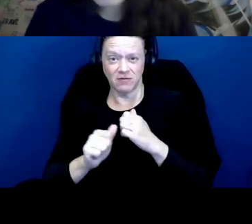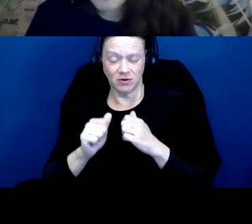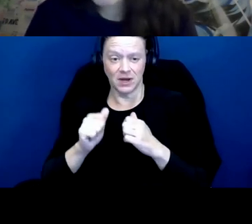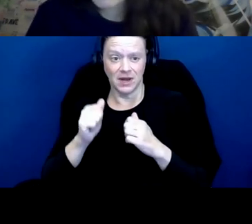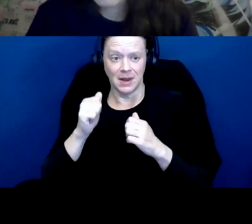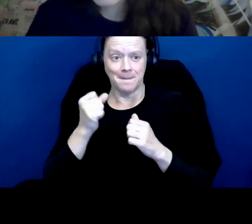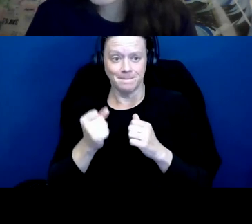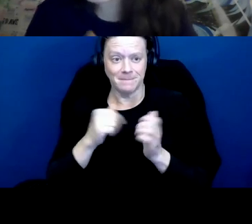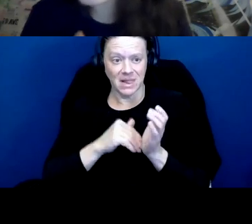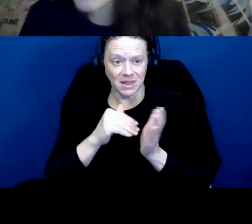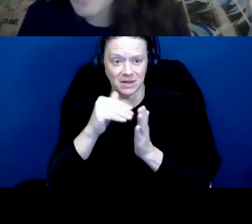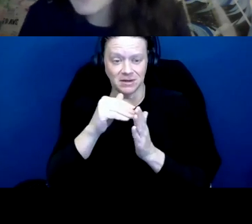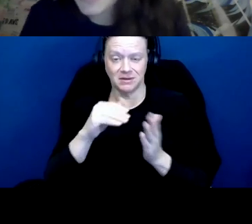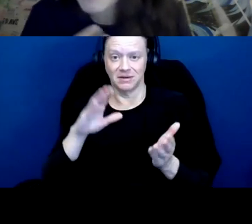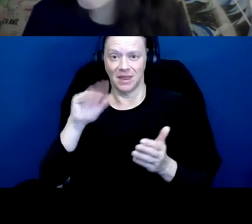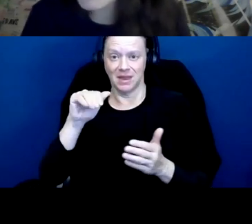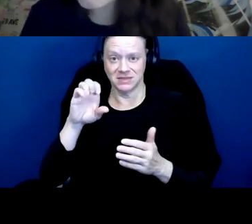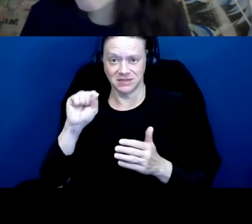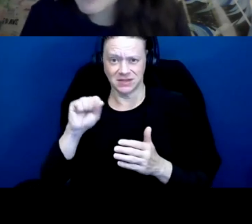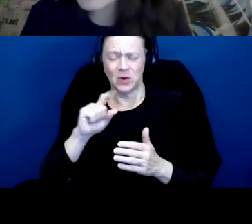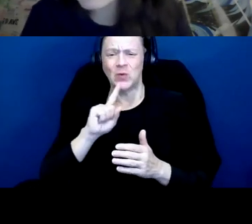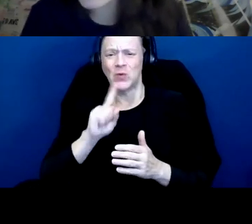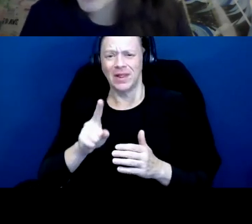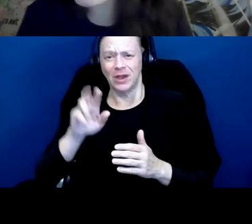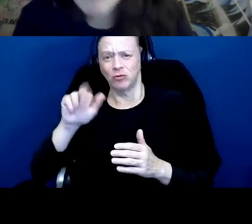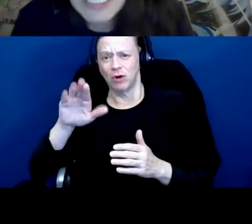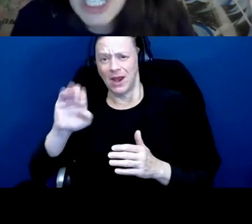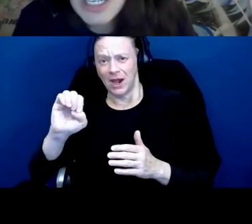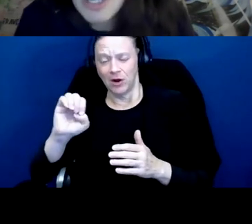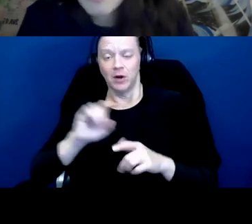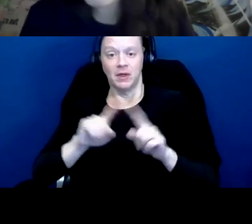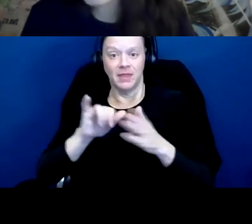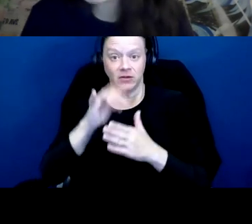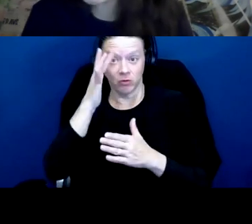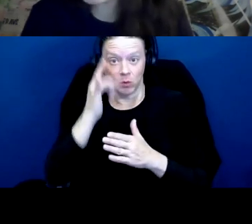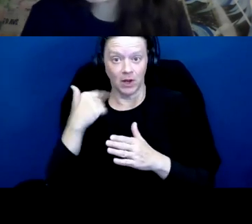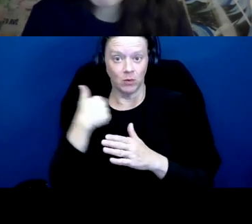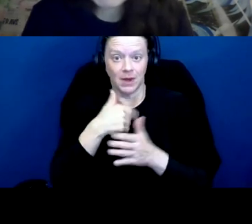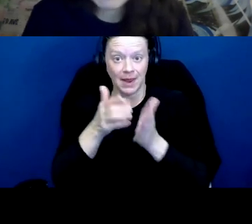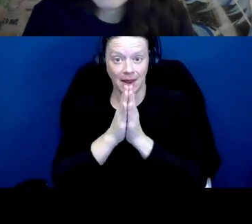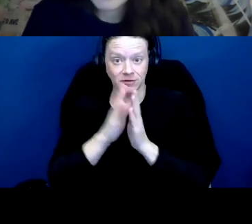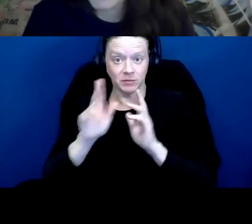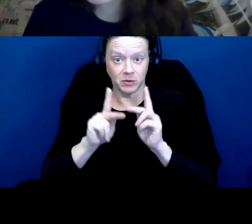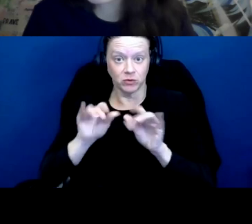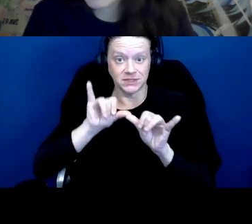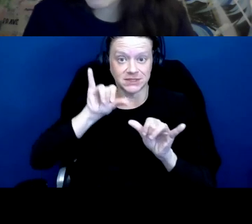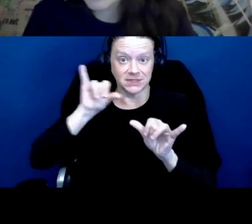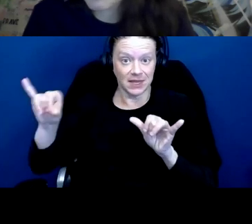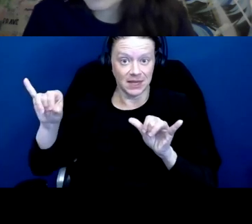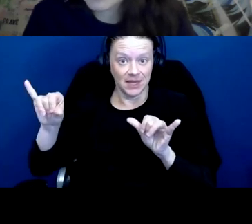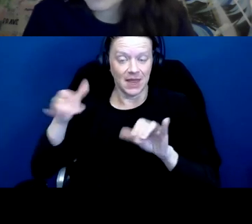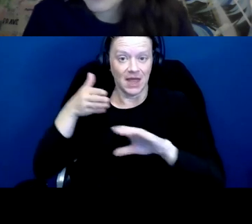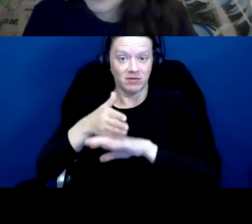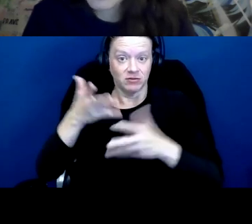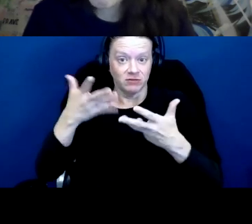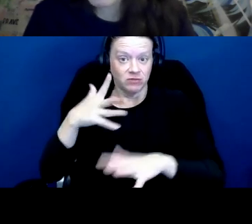it's so rare, this is why everybody remains under observation for at least 15 minutes after receiving the